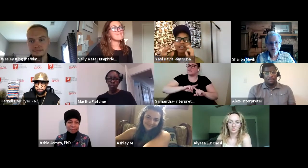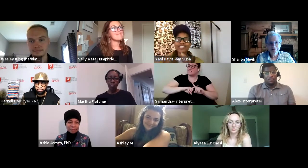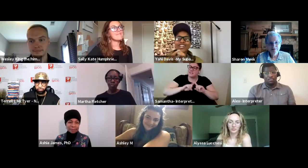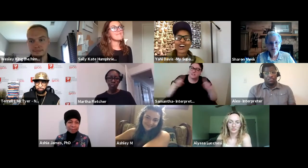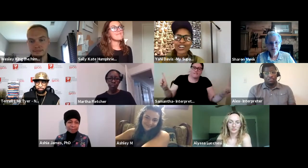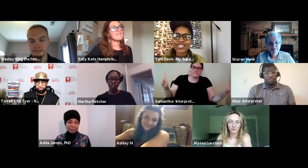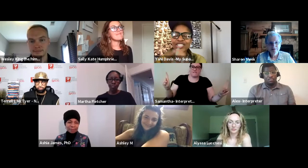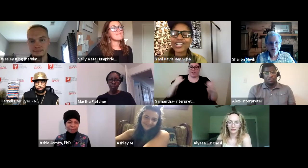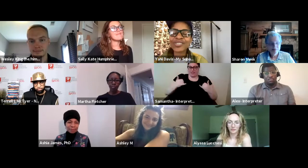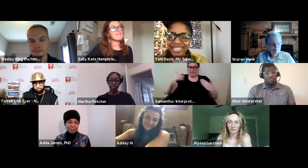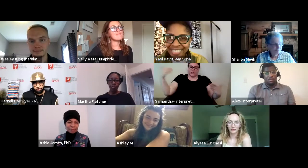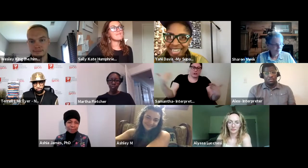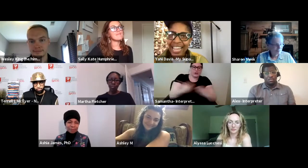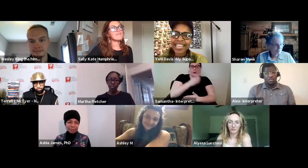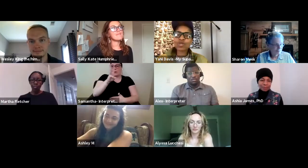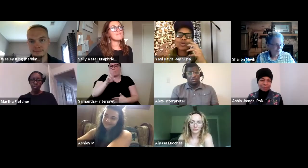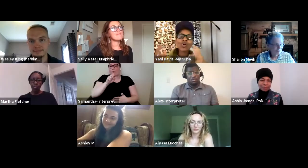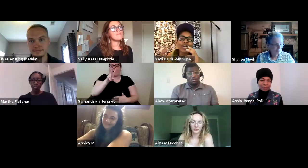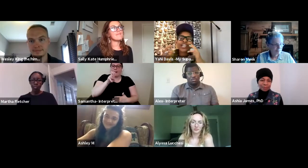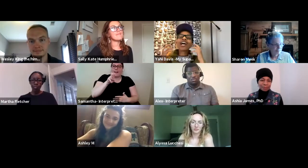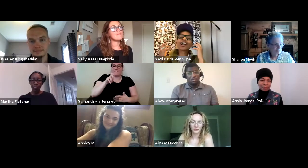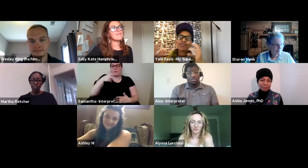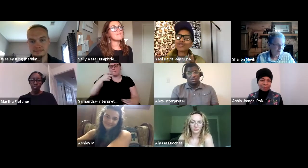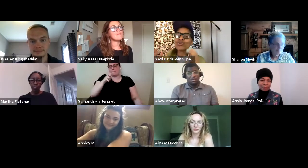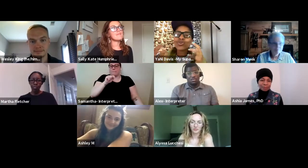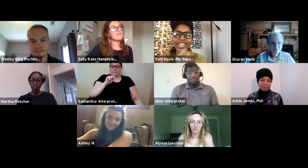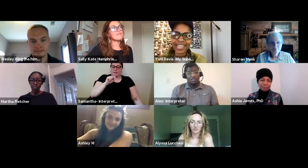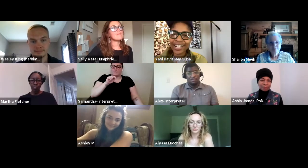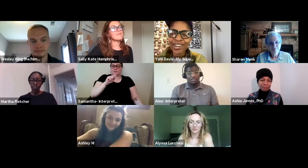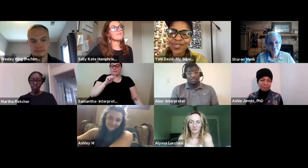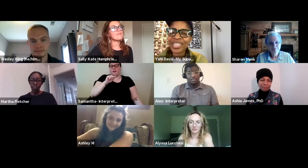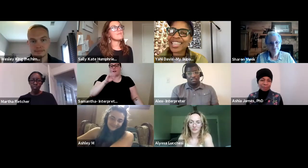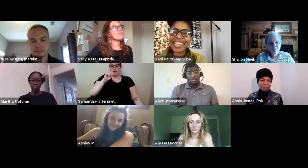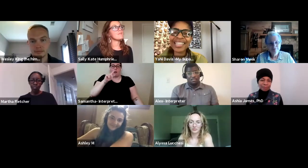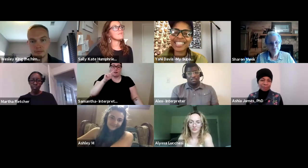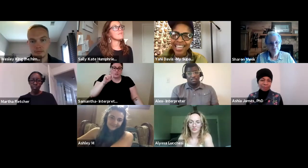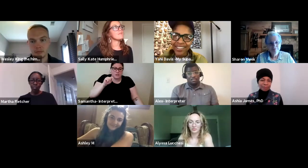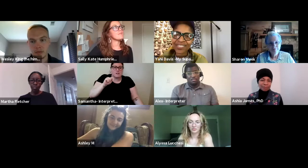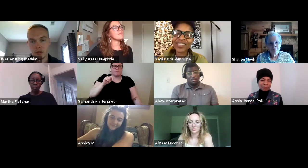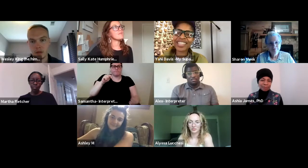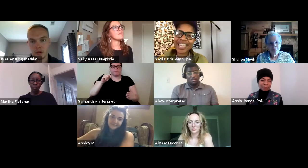Wave Pentecost series, exploring communal care with